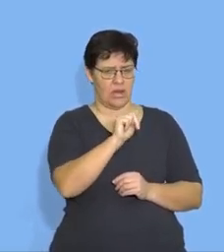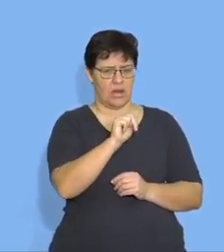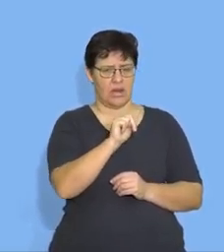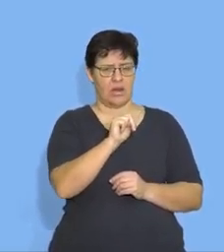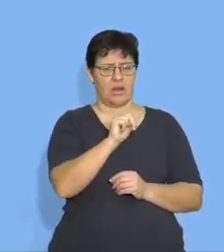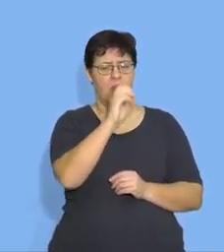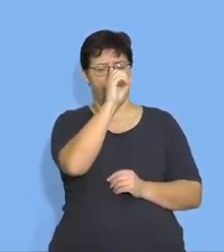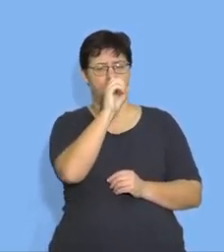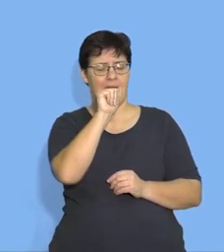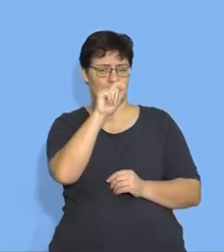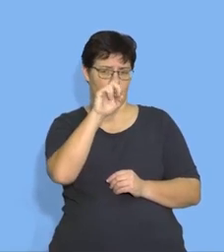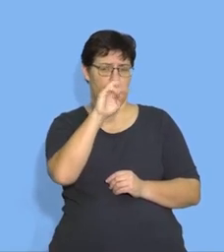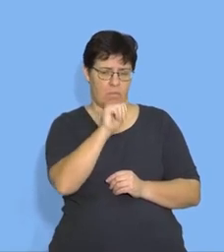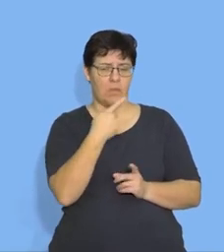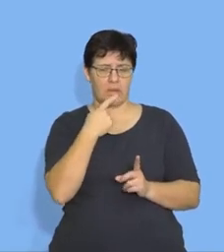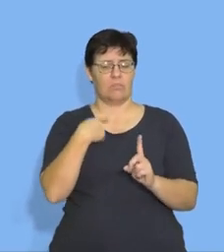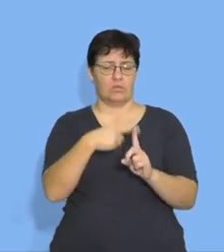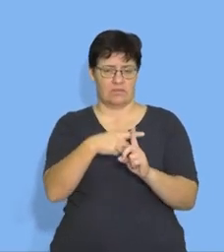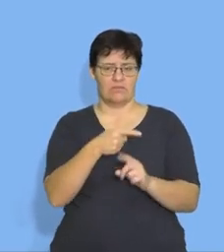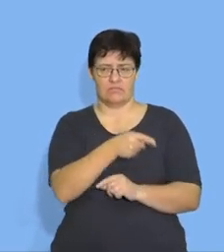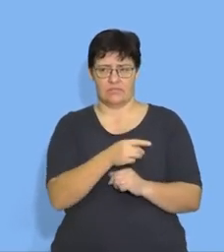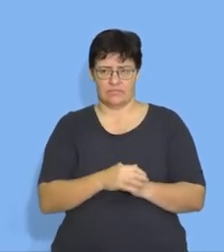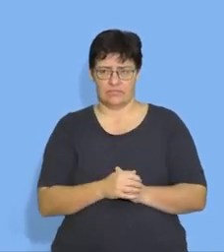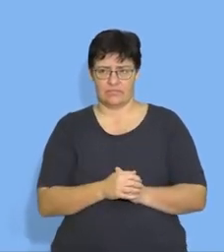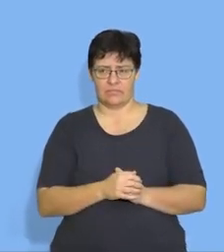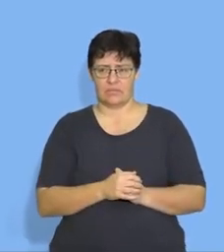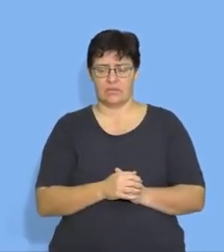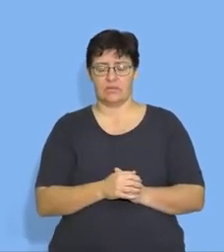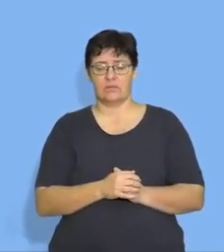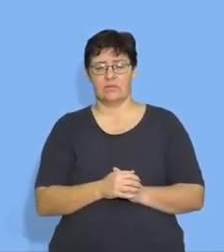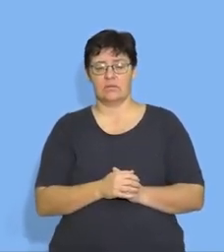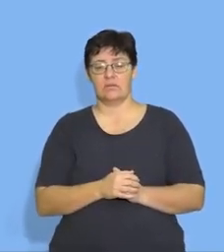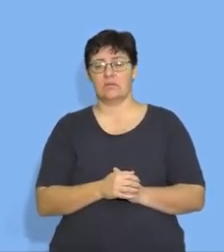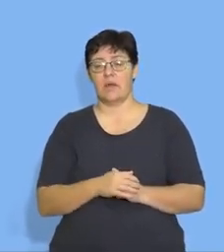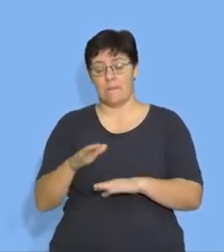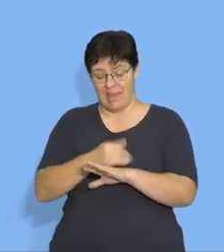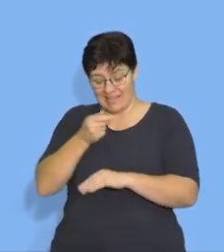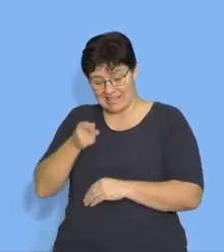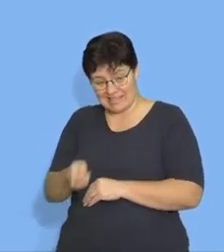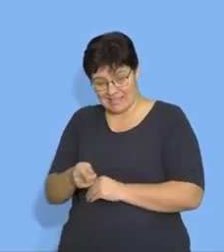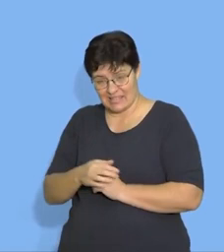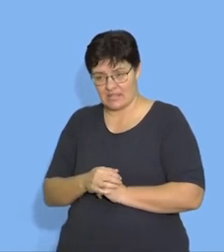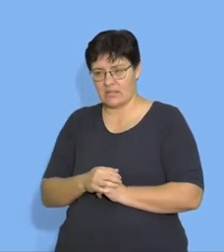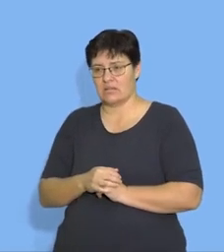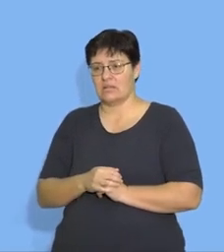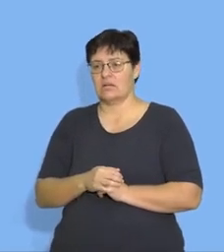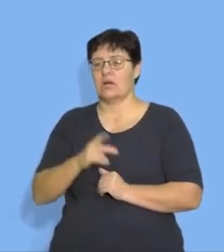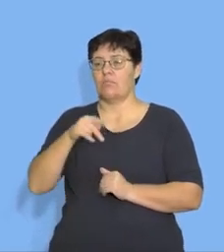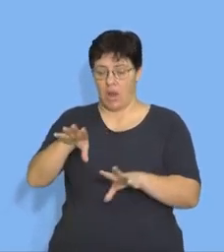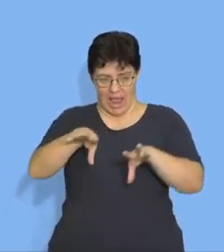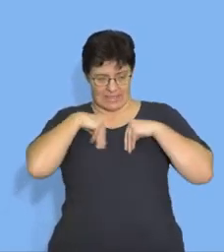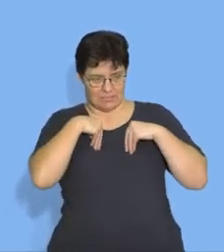proton, which is the hydrogen ion, right? Okay. Then bases actually proton acceptors. So there's